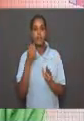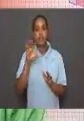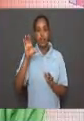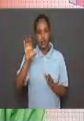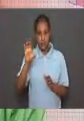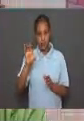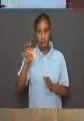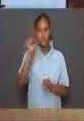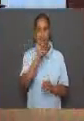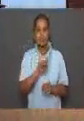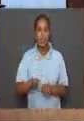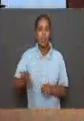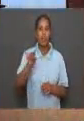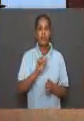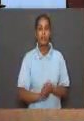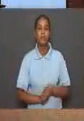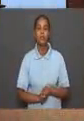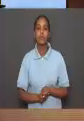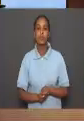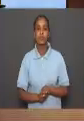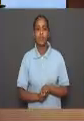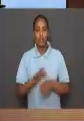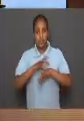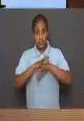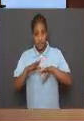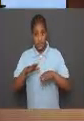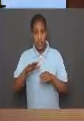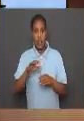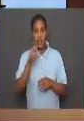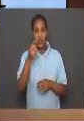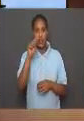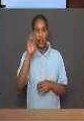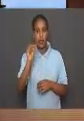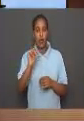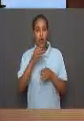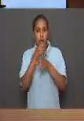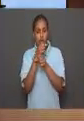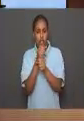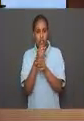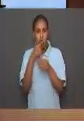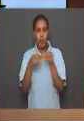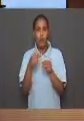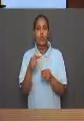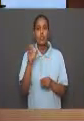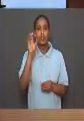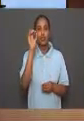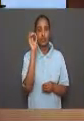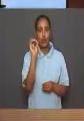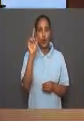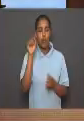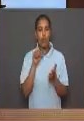carbon cycle. The Earth's atmosphere contains about